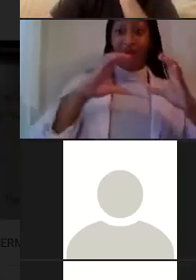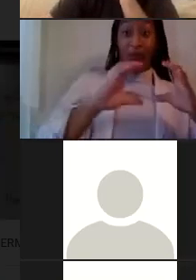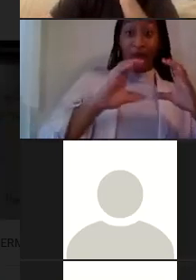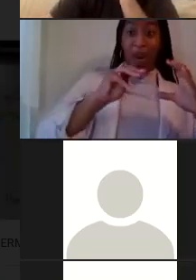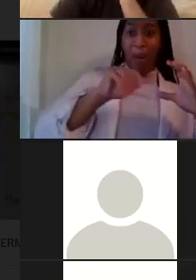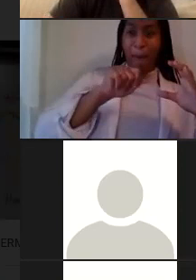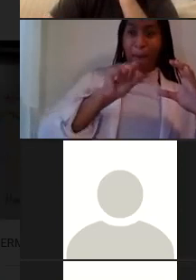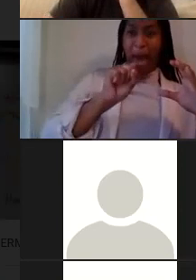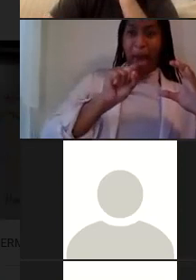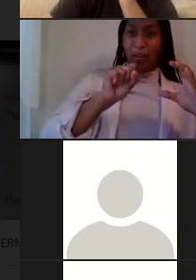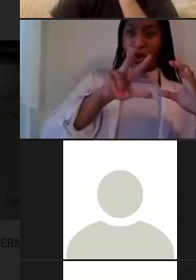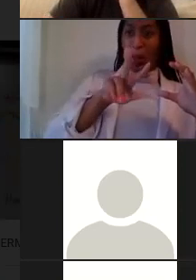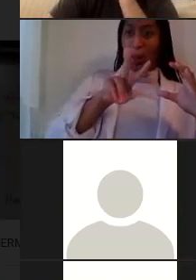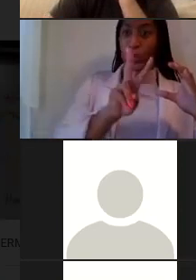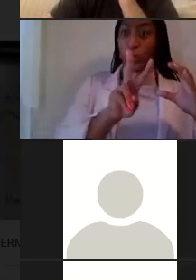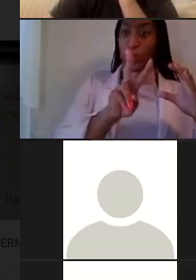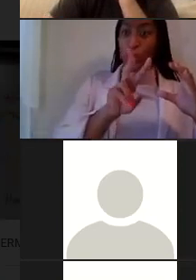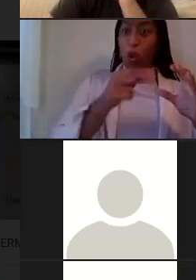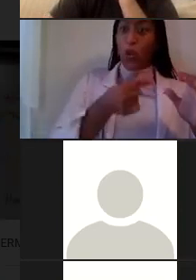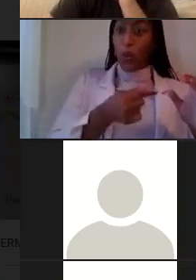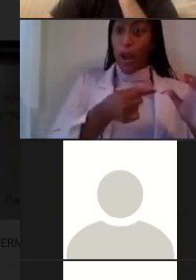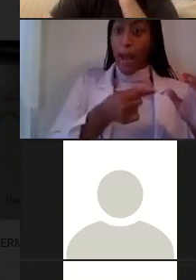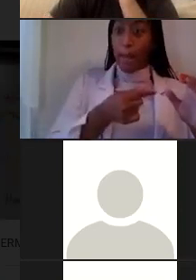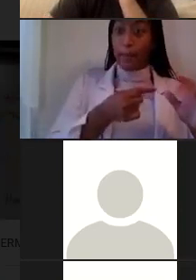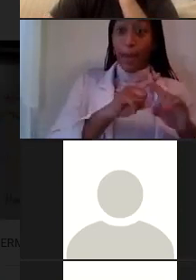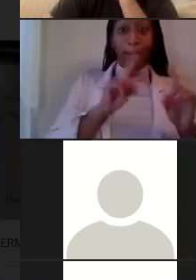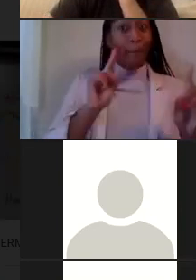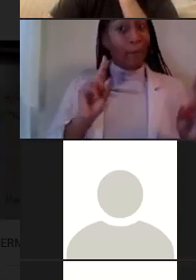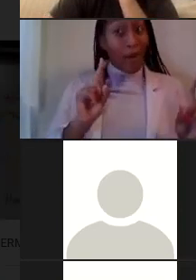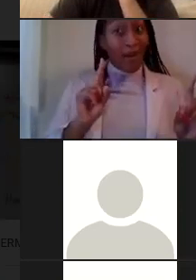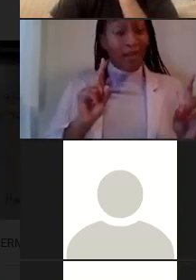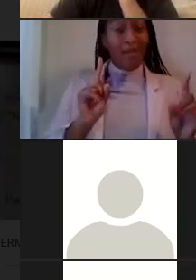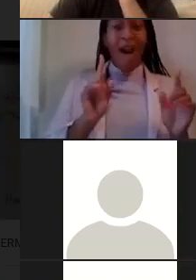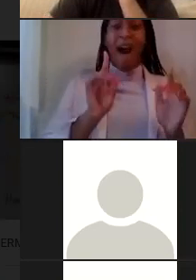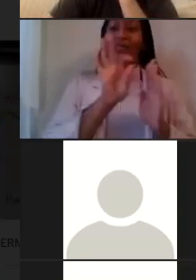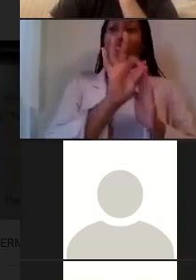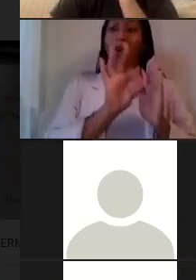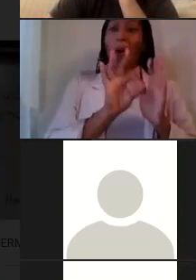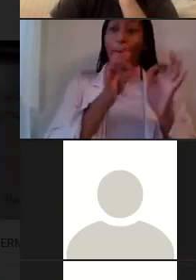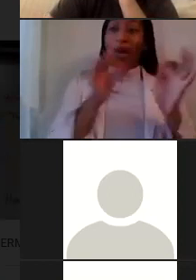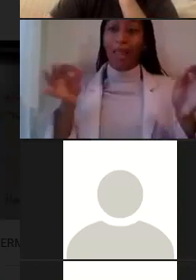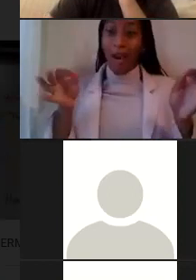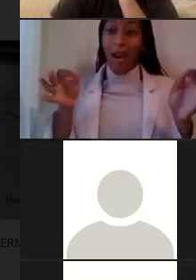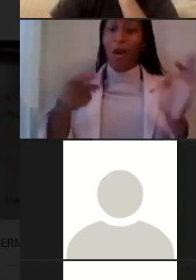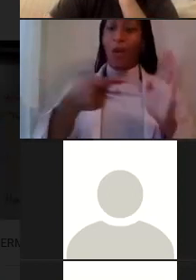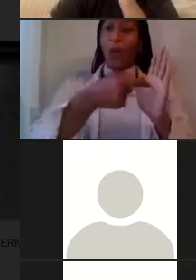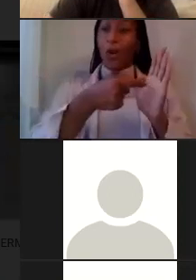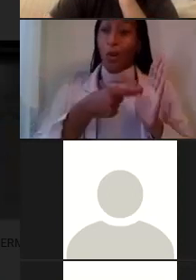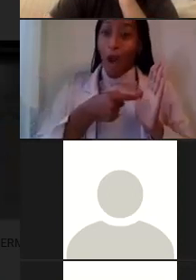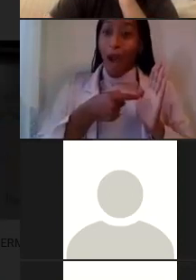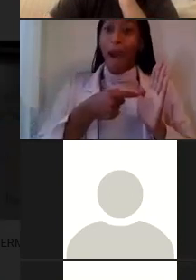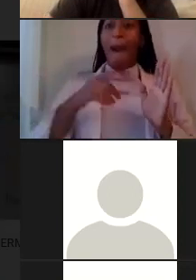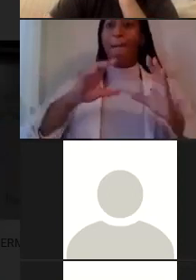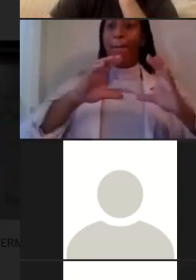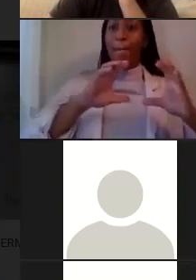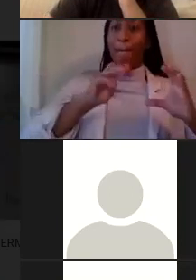wait, our formula requires the mass to always be in kilograms. So that's why I